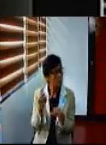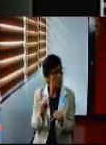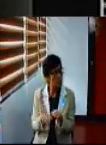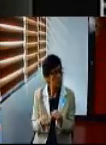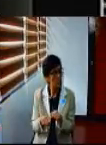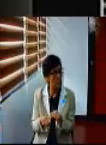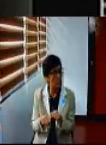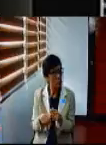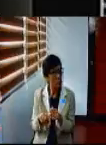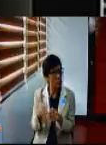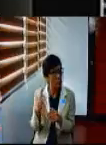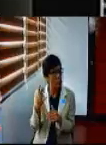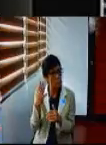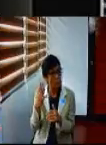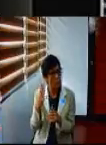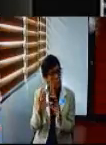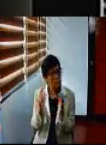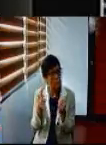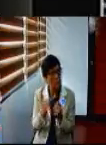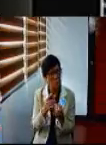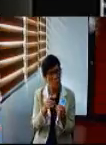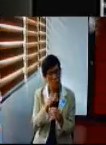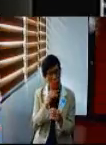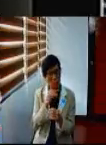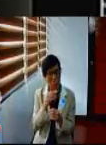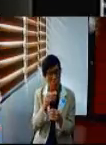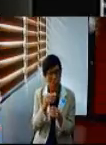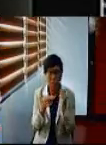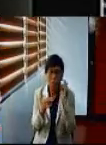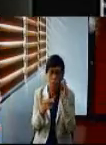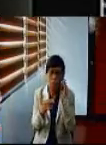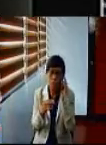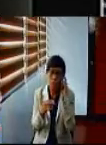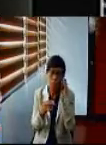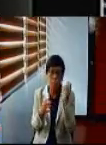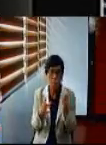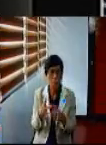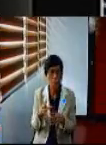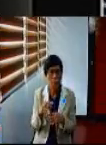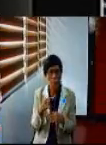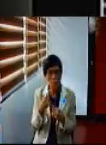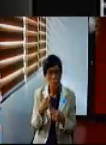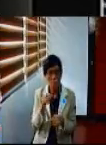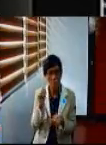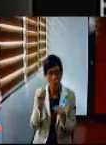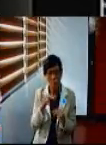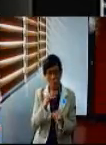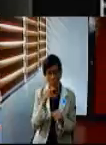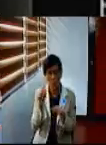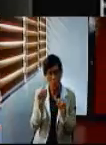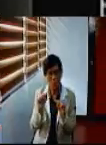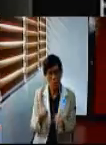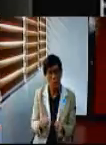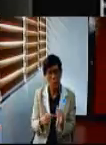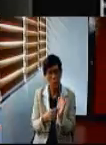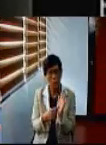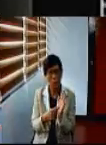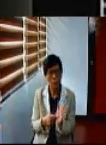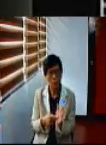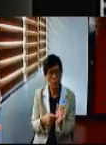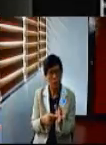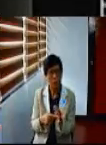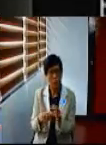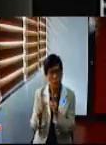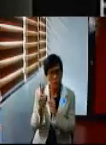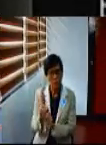and showing. A company that's not able to know, nor able to show that it respects human rights,